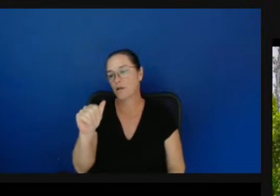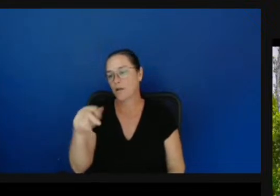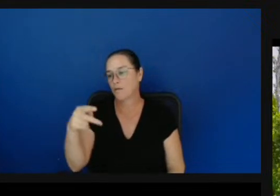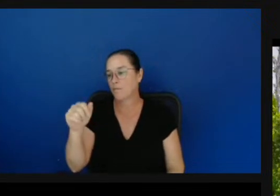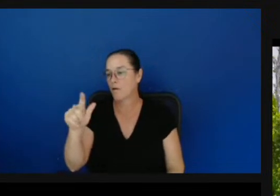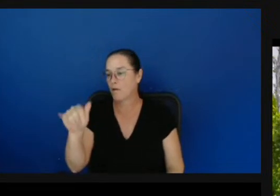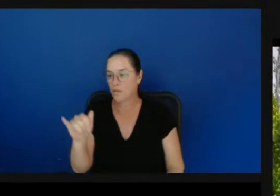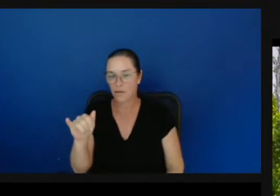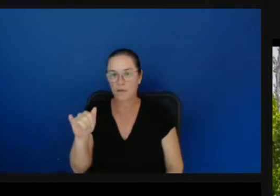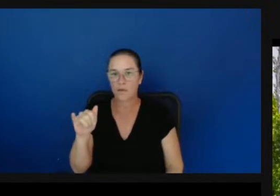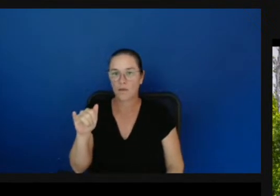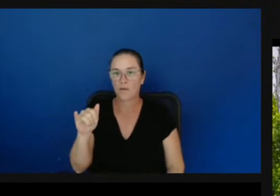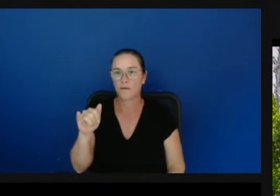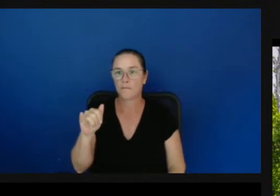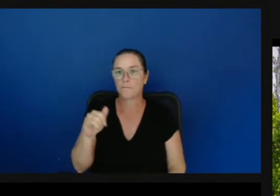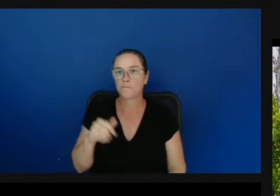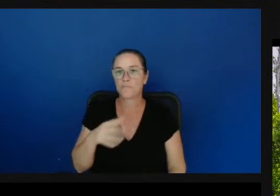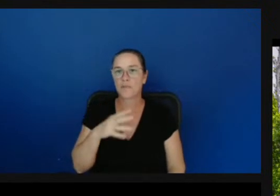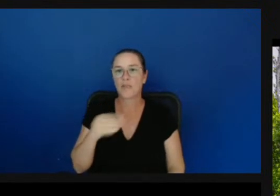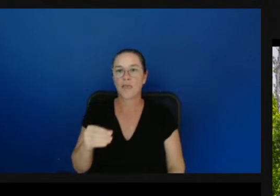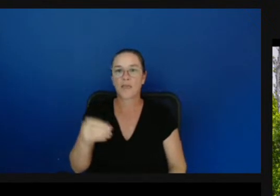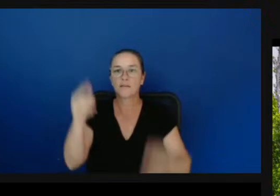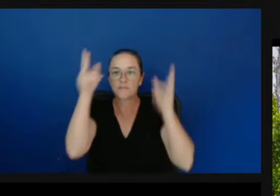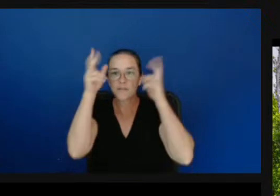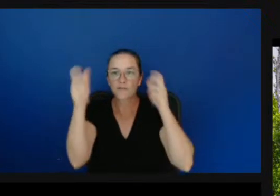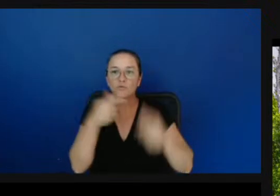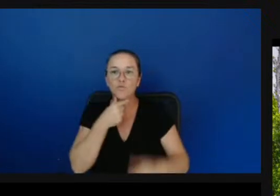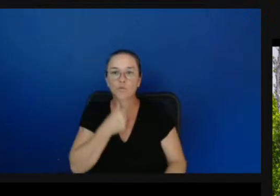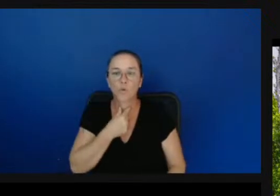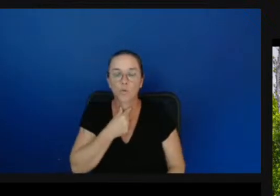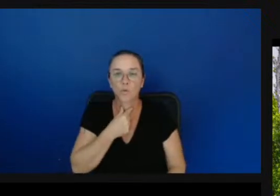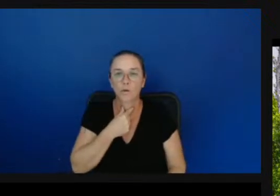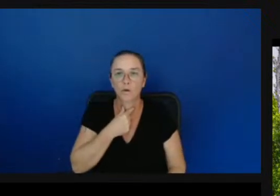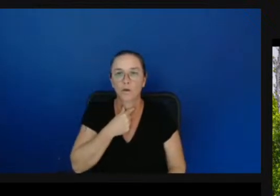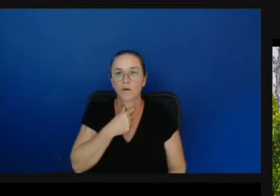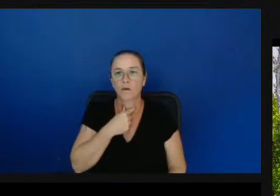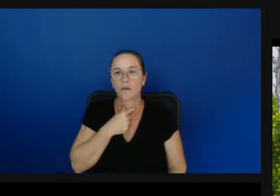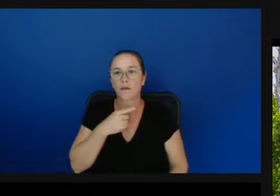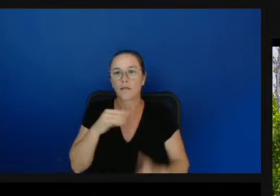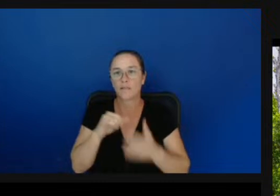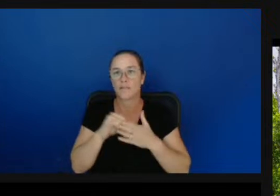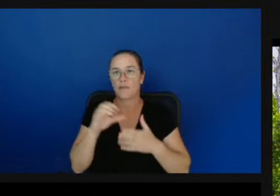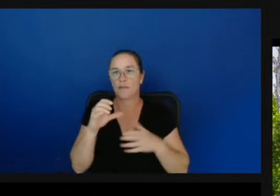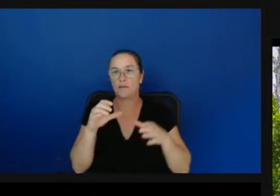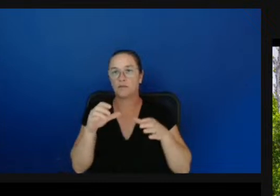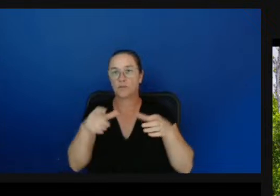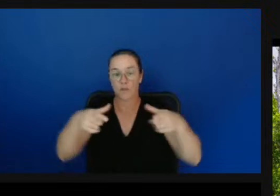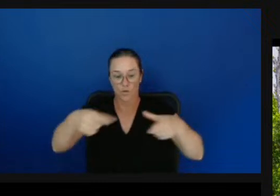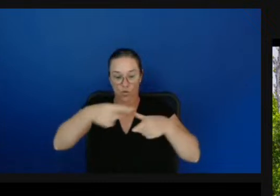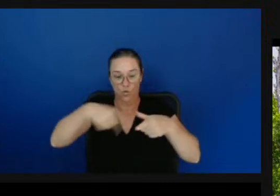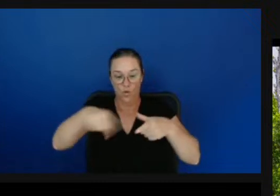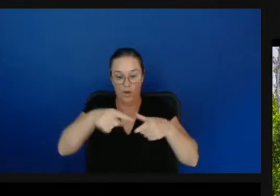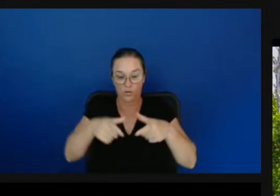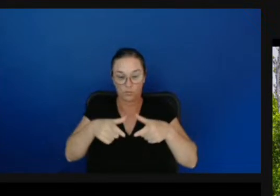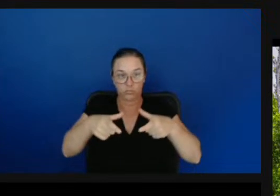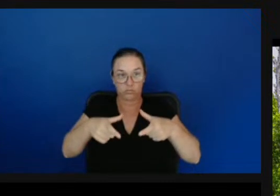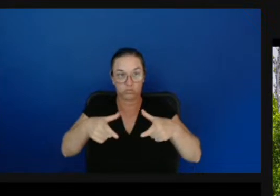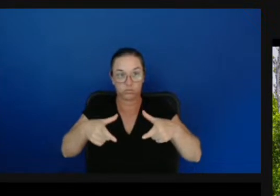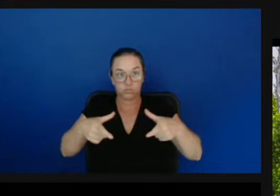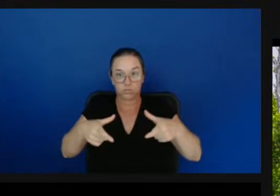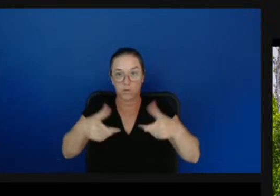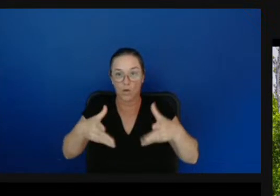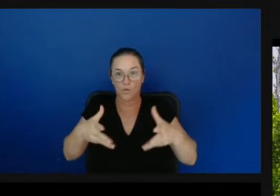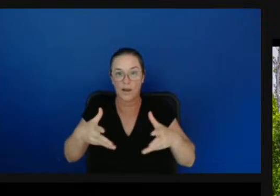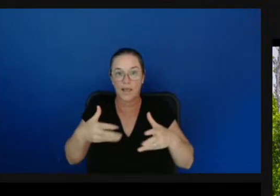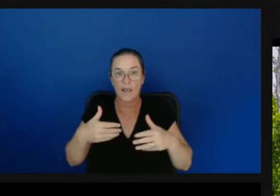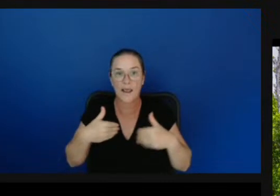And Devil's Throat, which has been a crater that has been enlarging over the decades already and